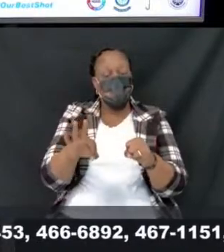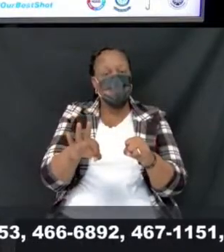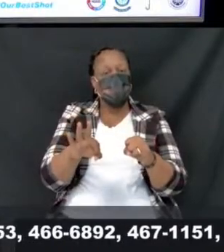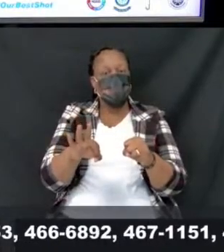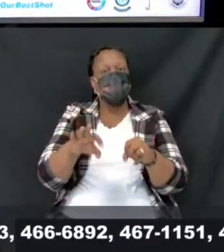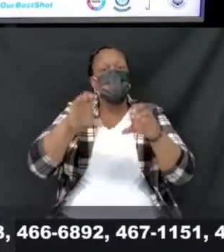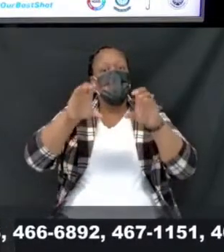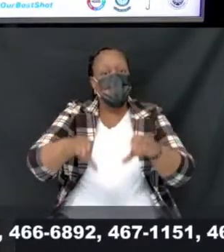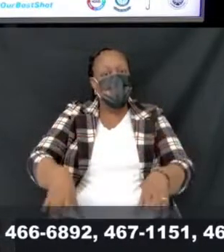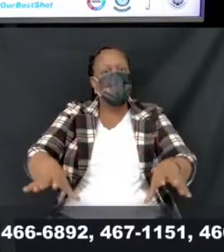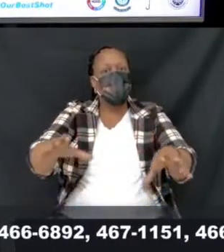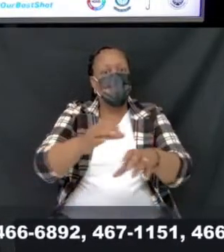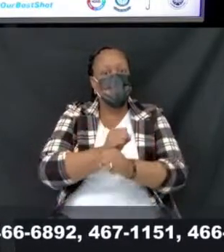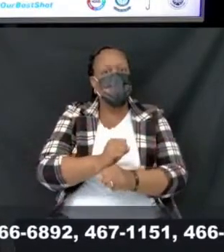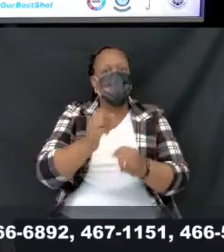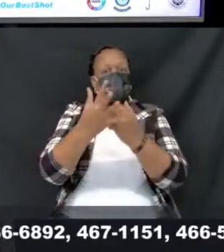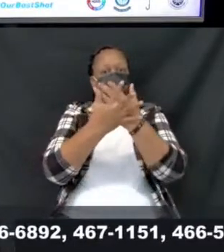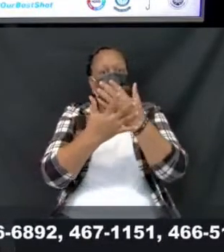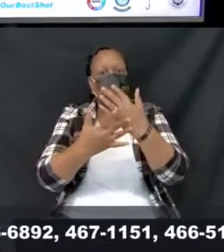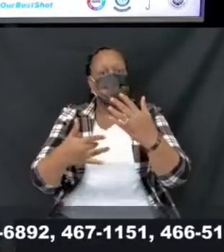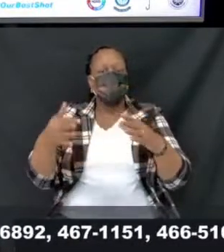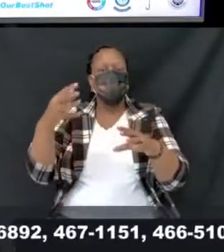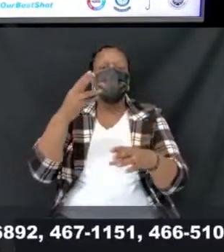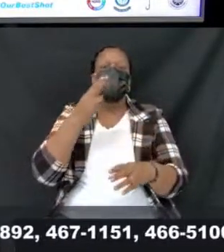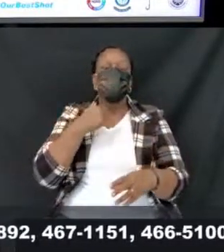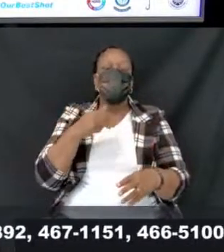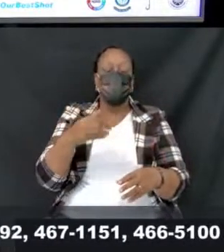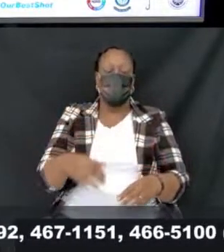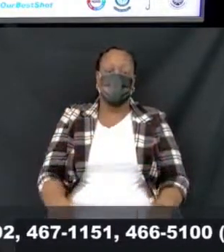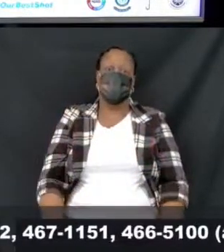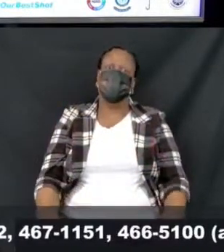vaccination, which we've been preaching for almost a year now.